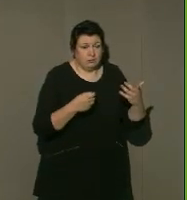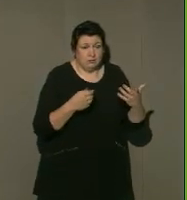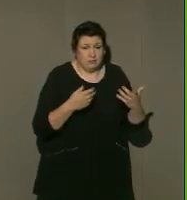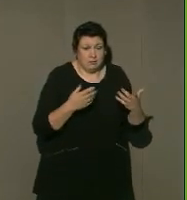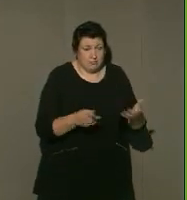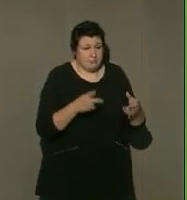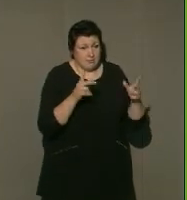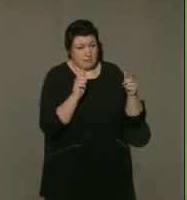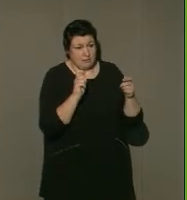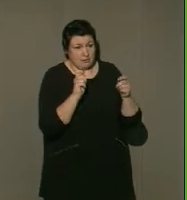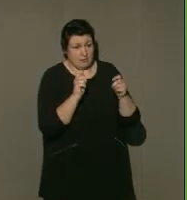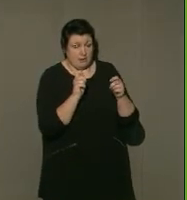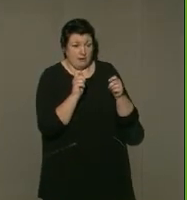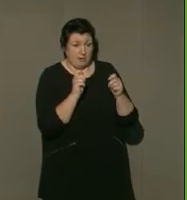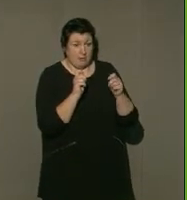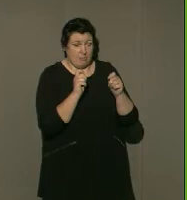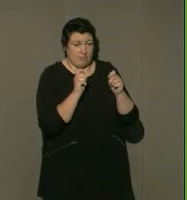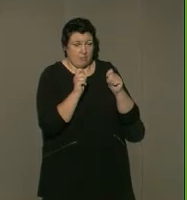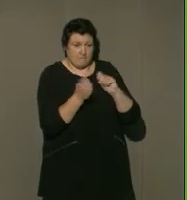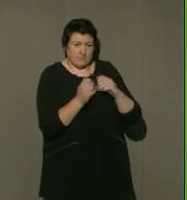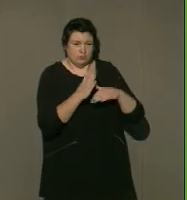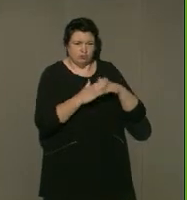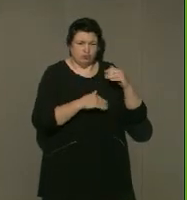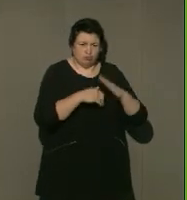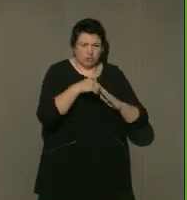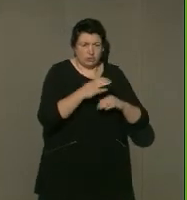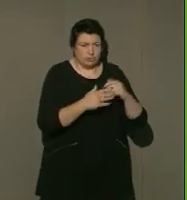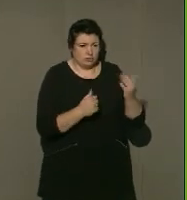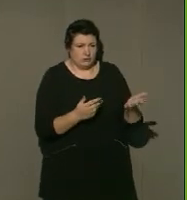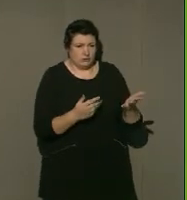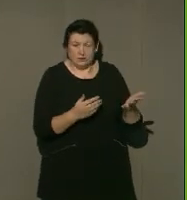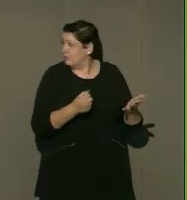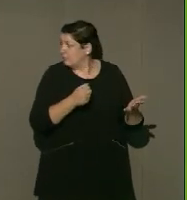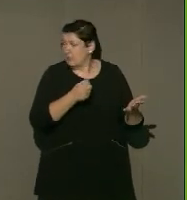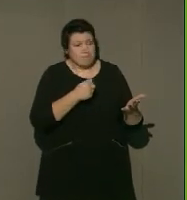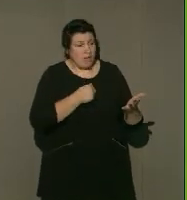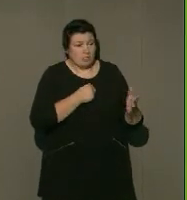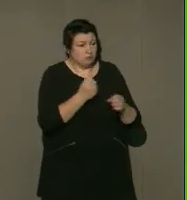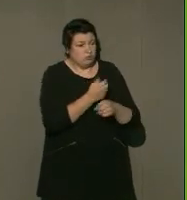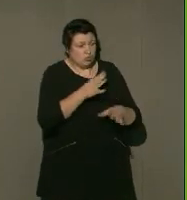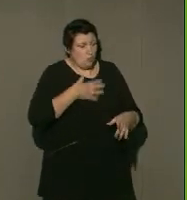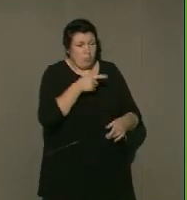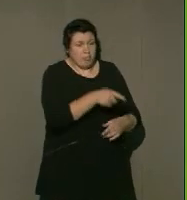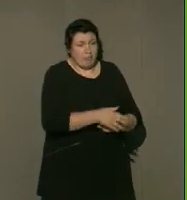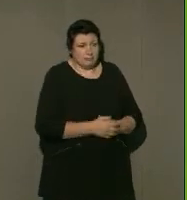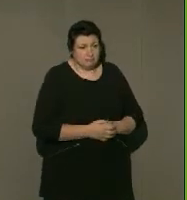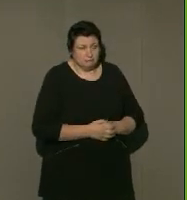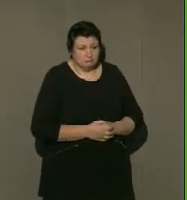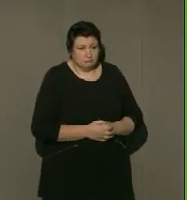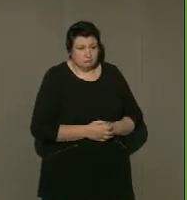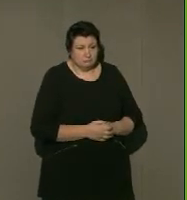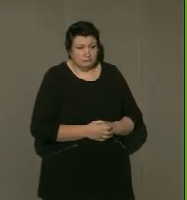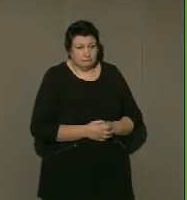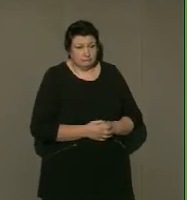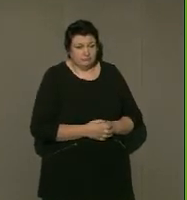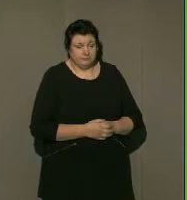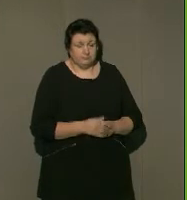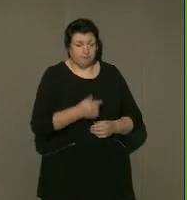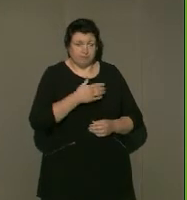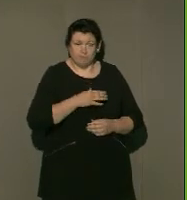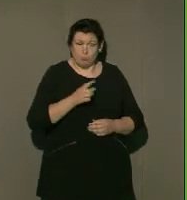an amendment motion structurally, which my amendment does not seek to do. It merely seeks to